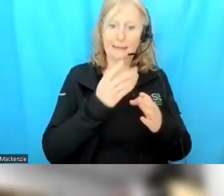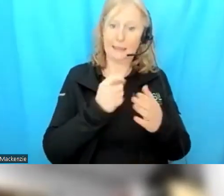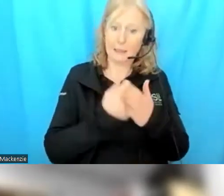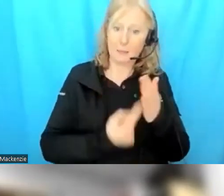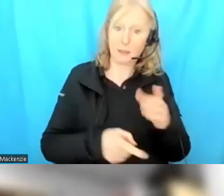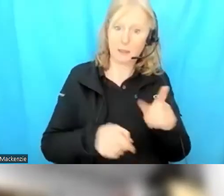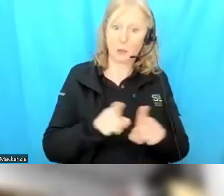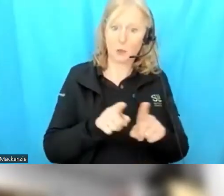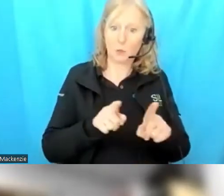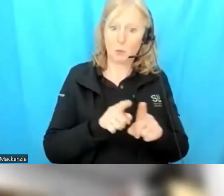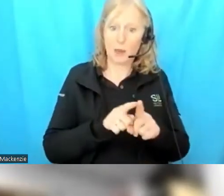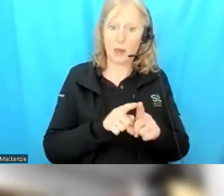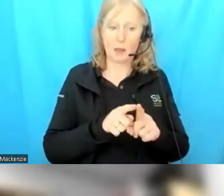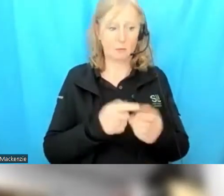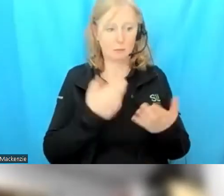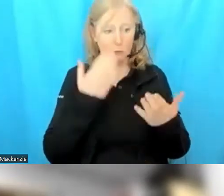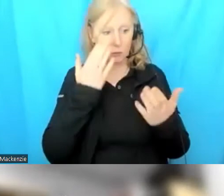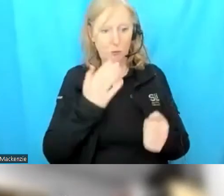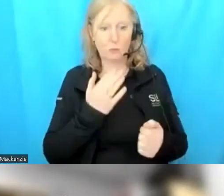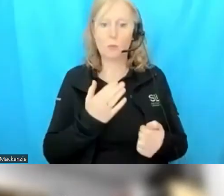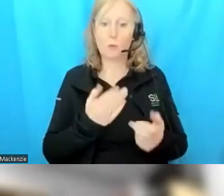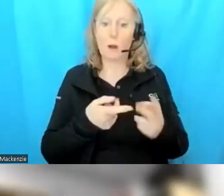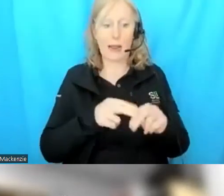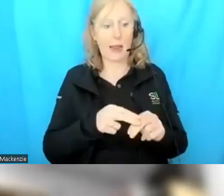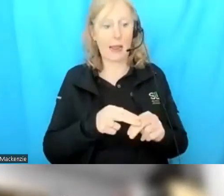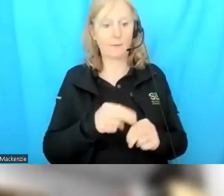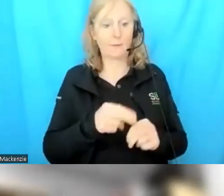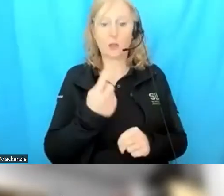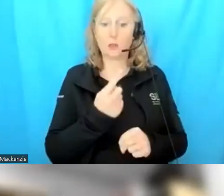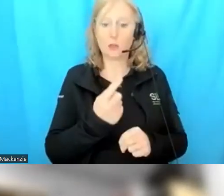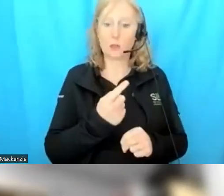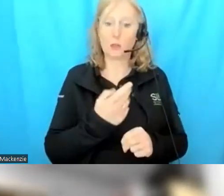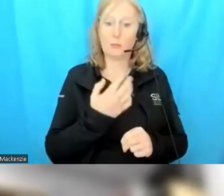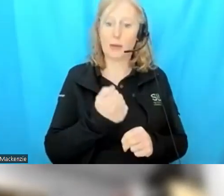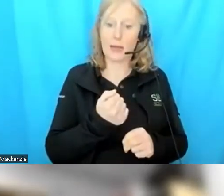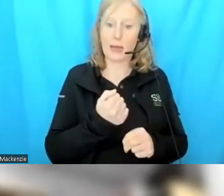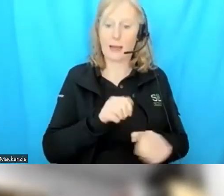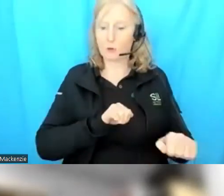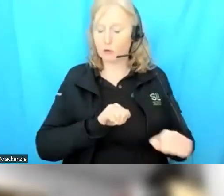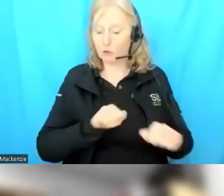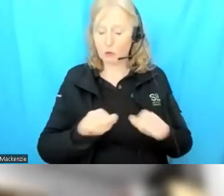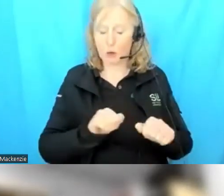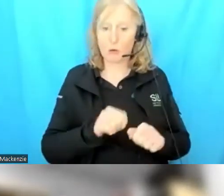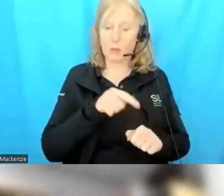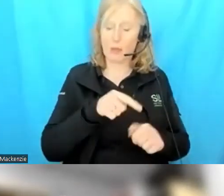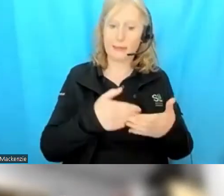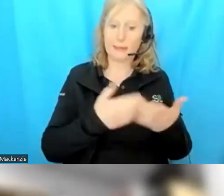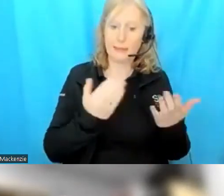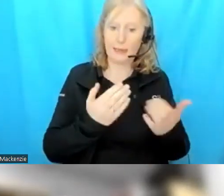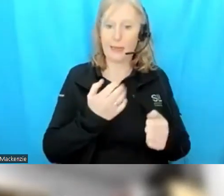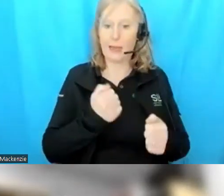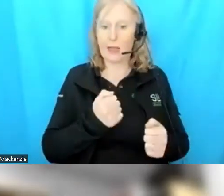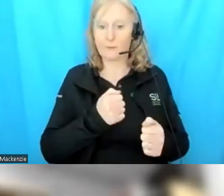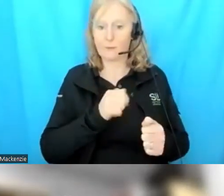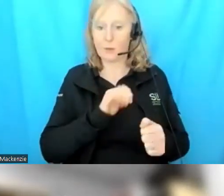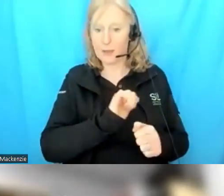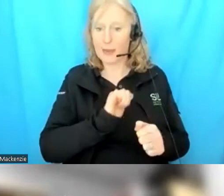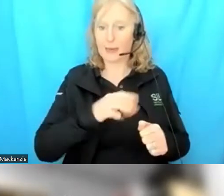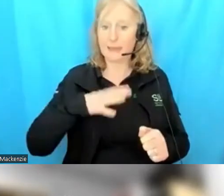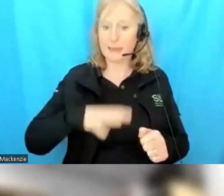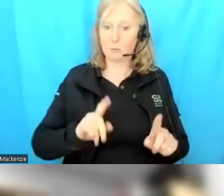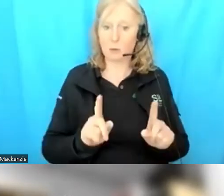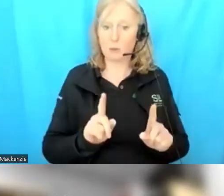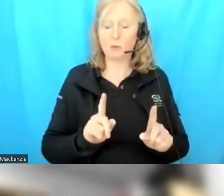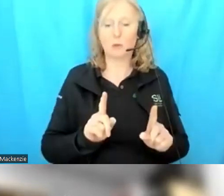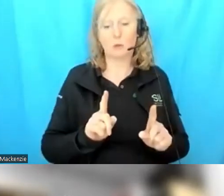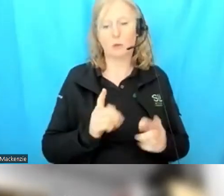Like you said, you don't know what someone's needs are, what someone's struggling with that day. So a general good level of communication is key.